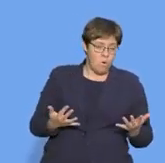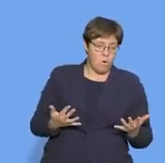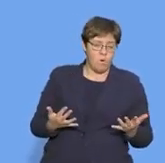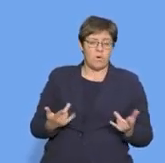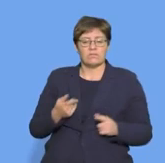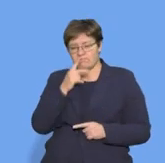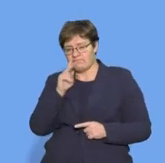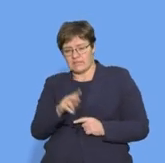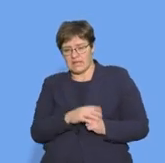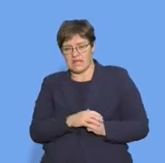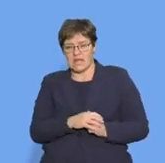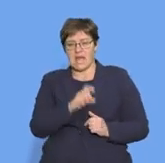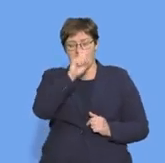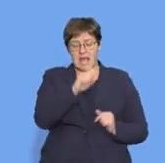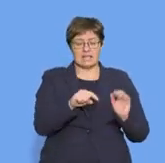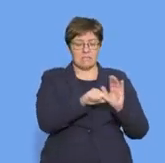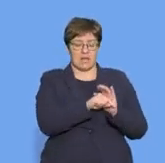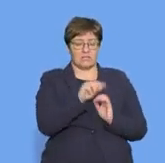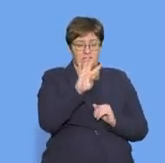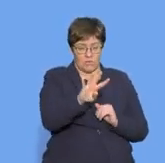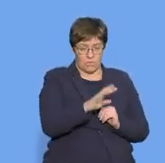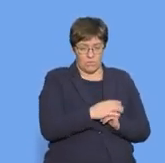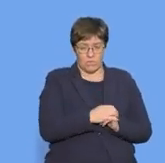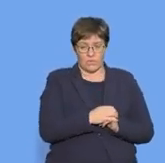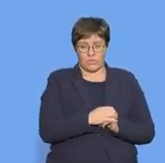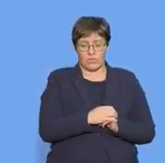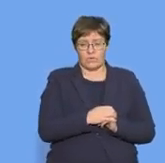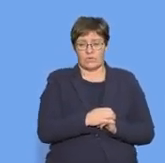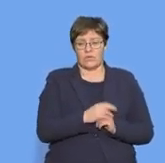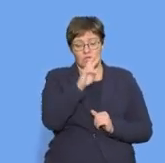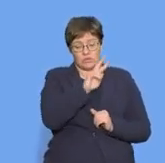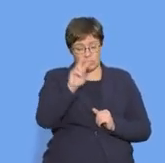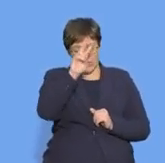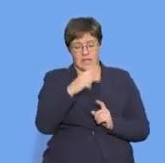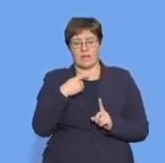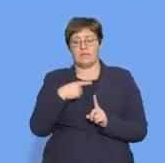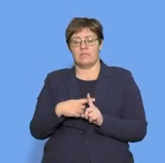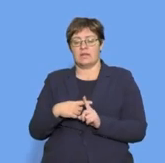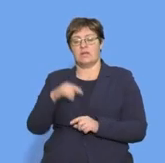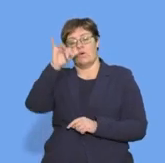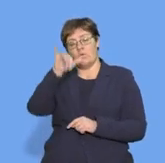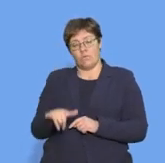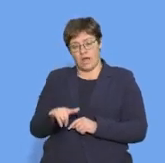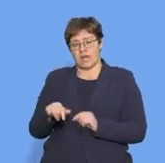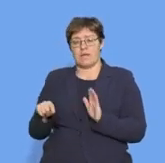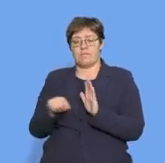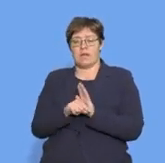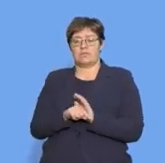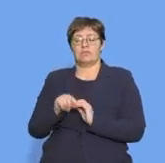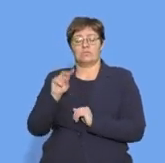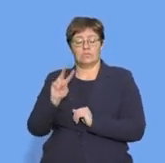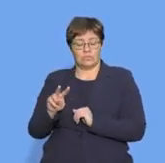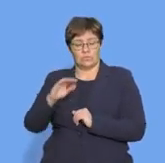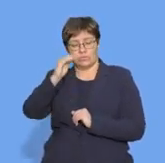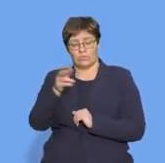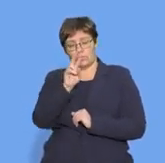or I can just simply say, now let's say x minus 4 all squared plus y